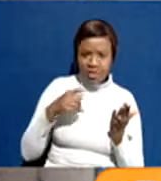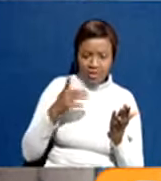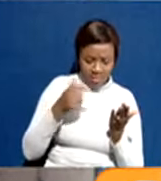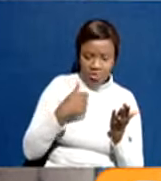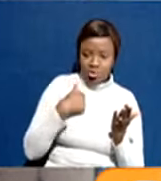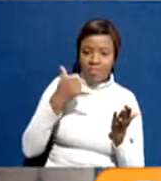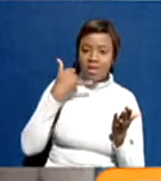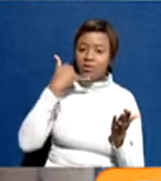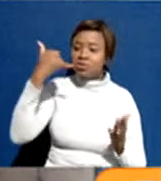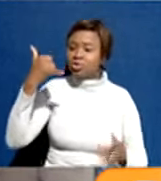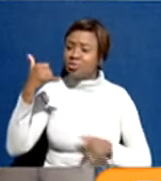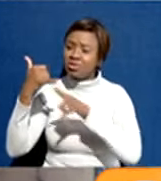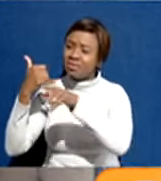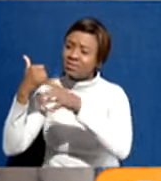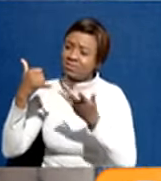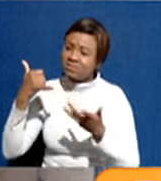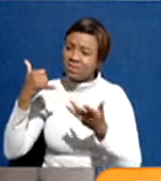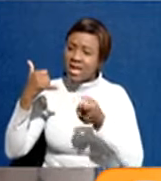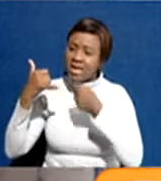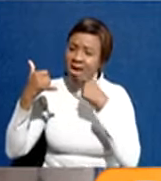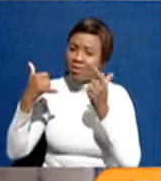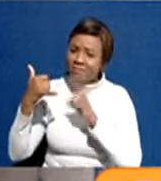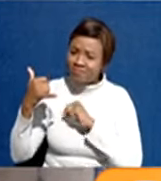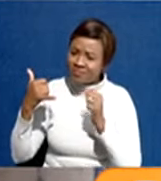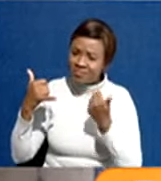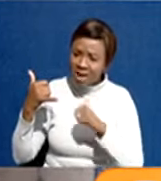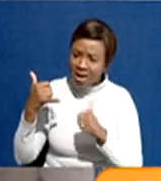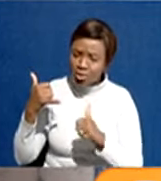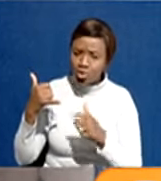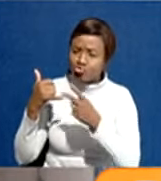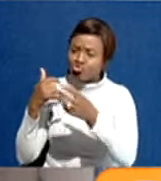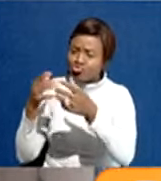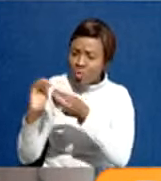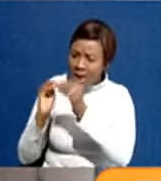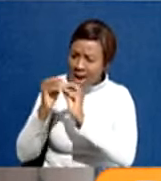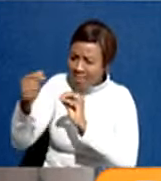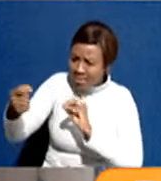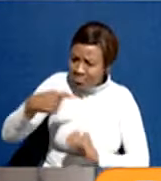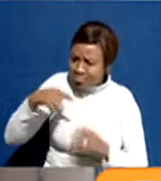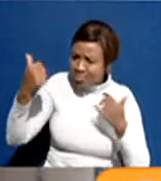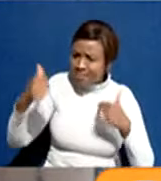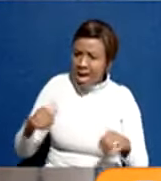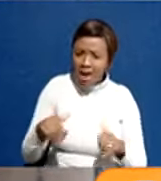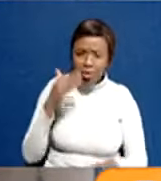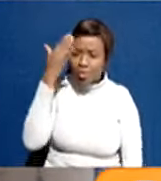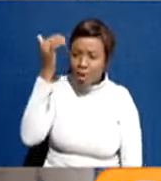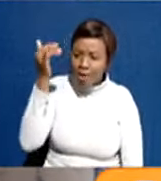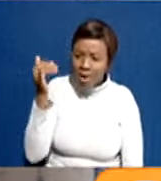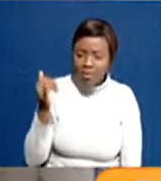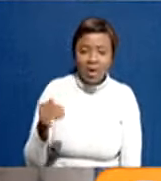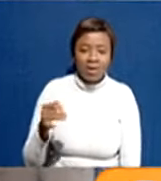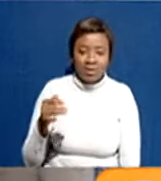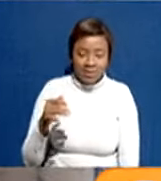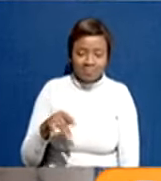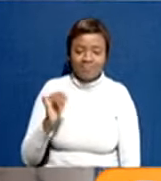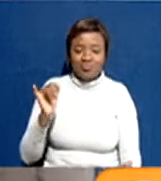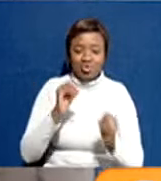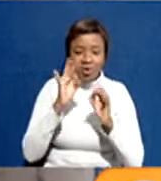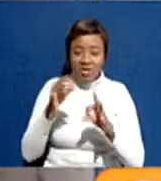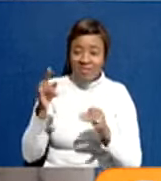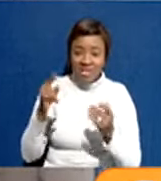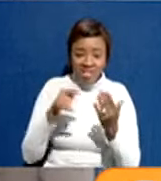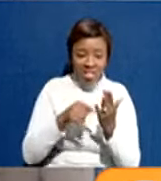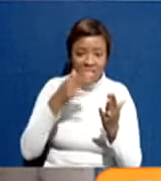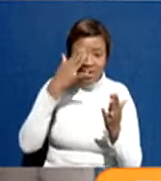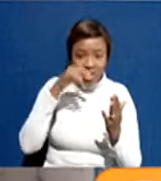to call this patient, find out why he has not sent the cords. And if it persists